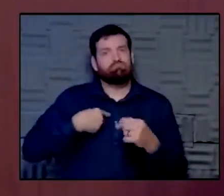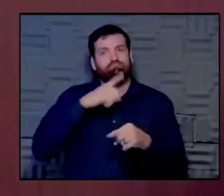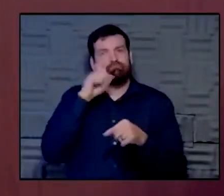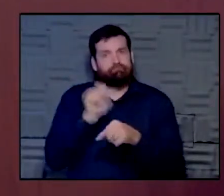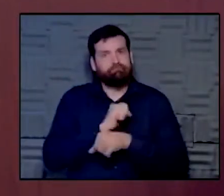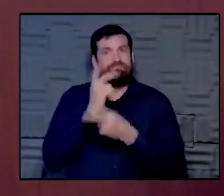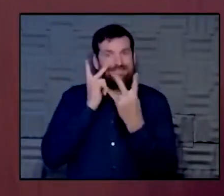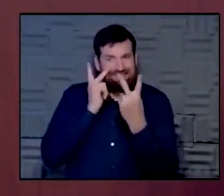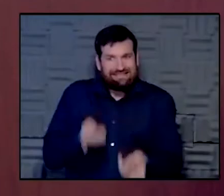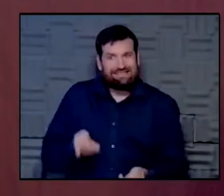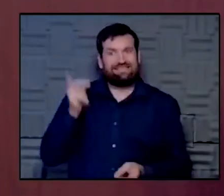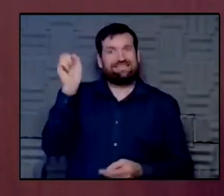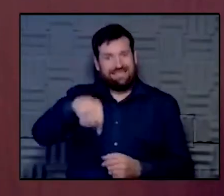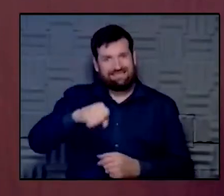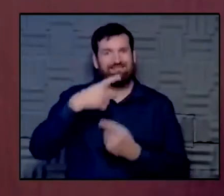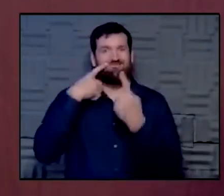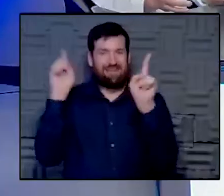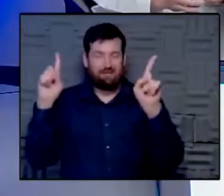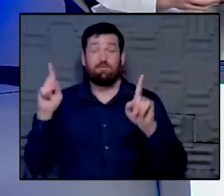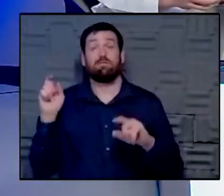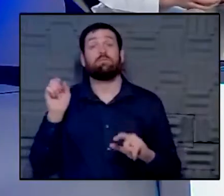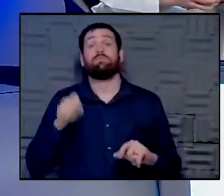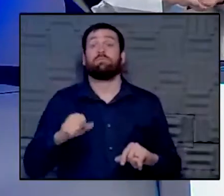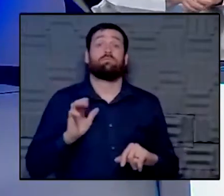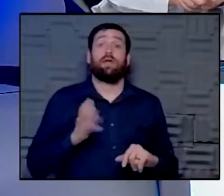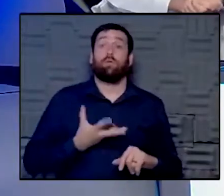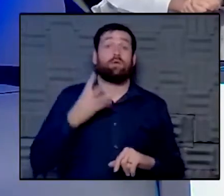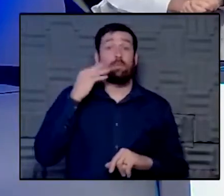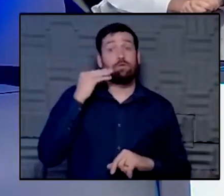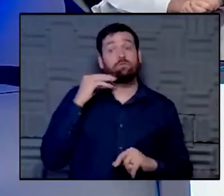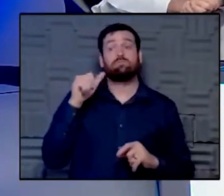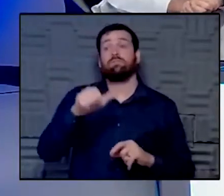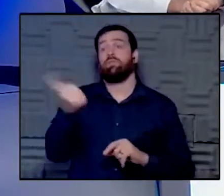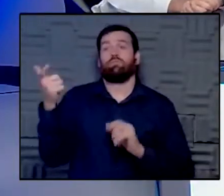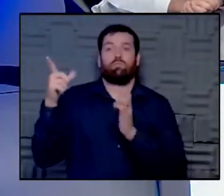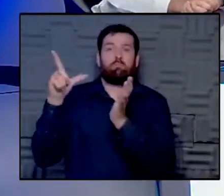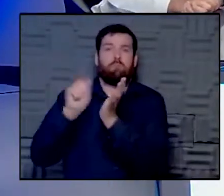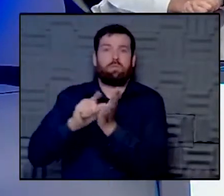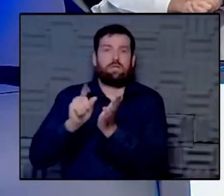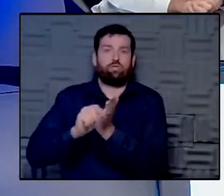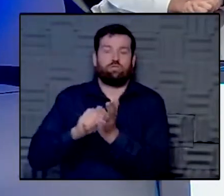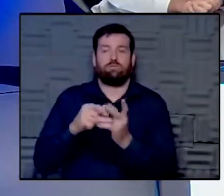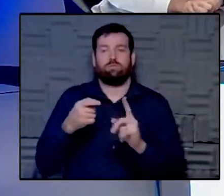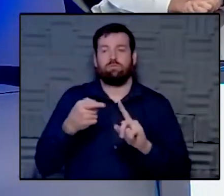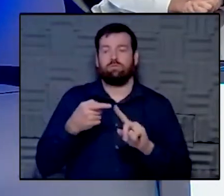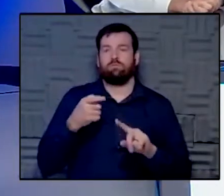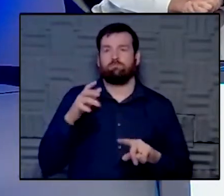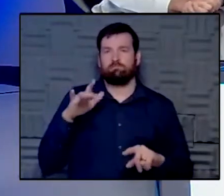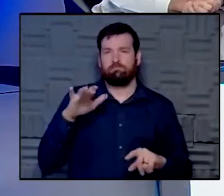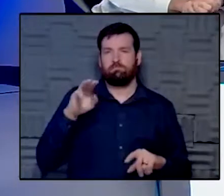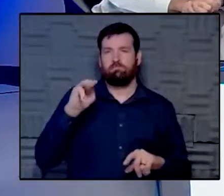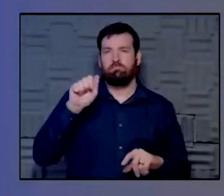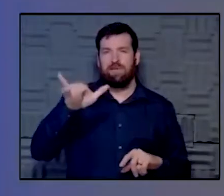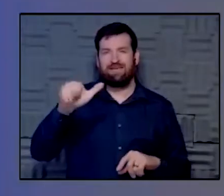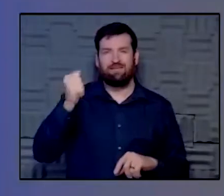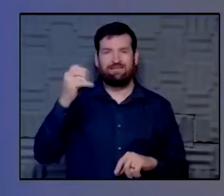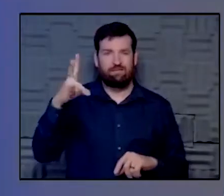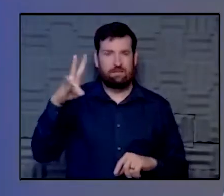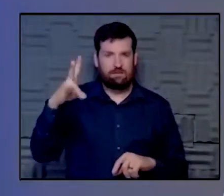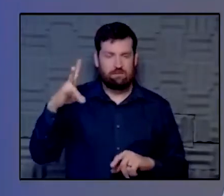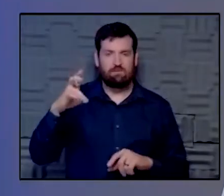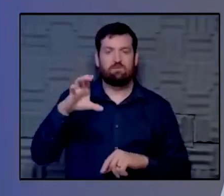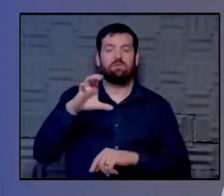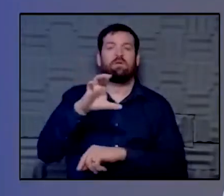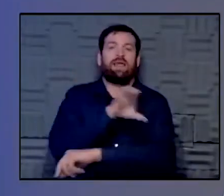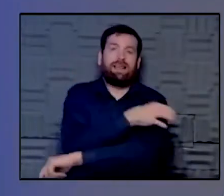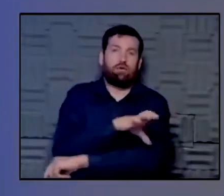is effective. Yep, and even greater than our anecdotal experience, there was a publication in, I think, May 17th in Clinical